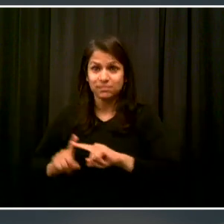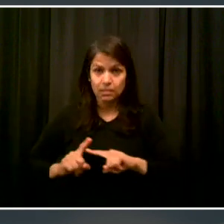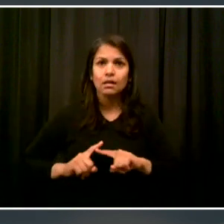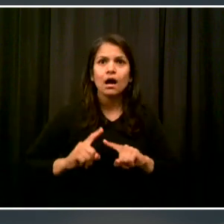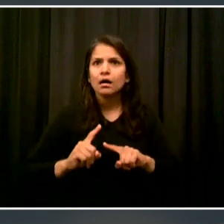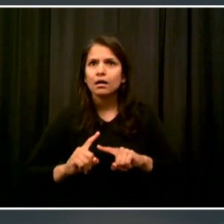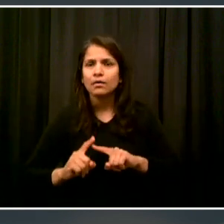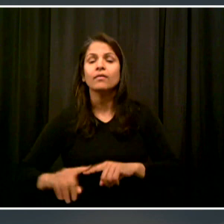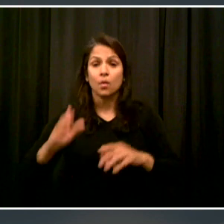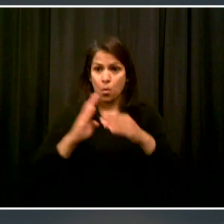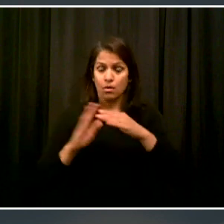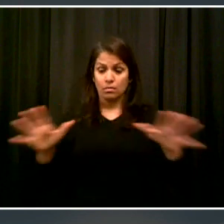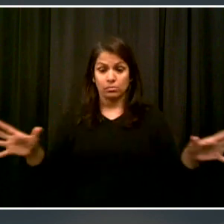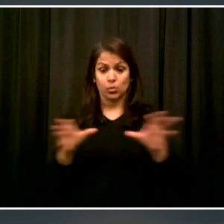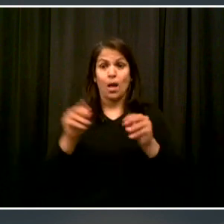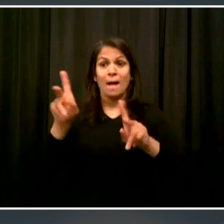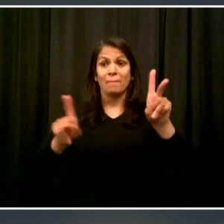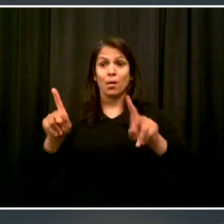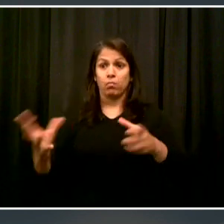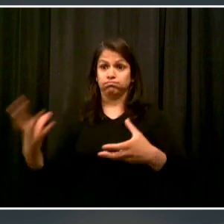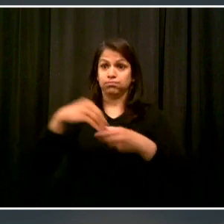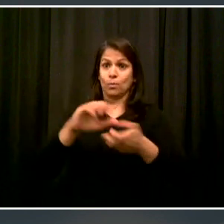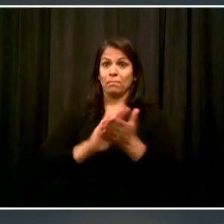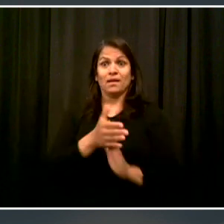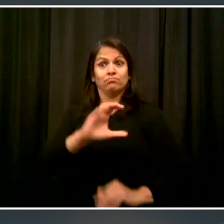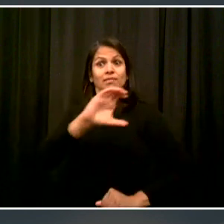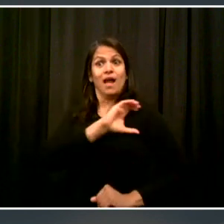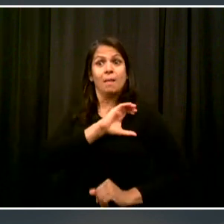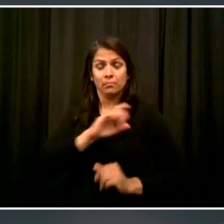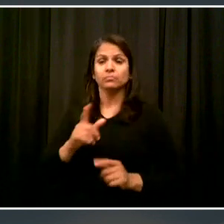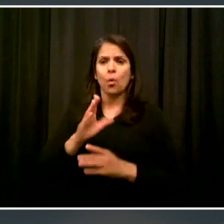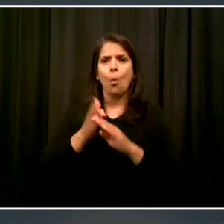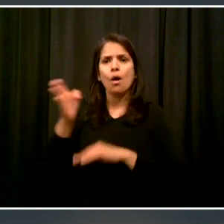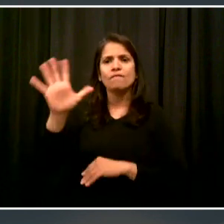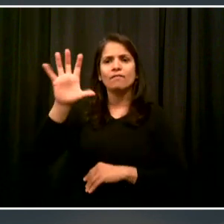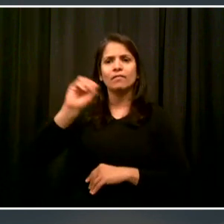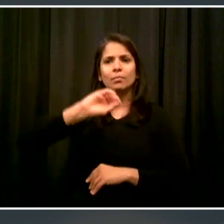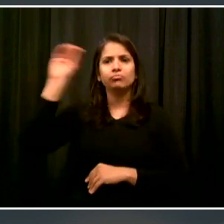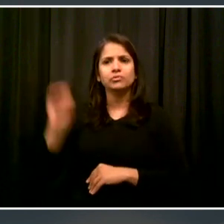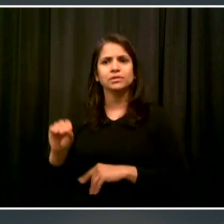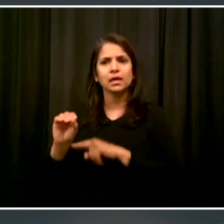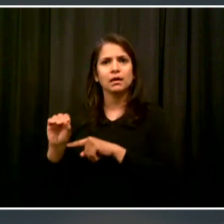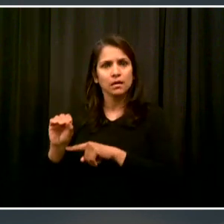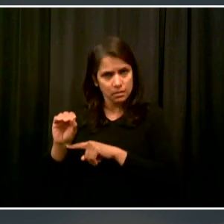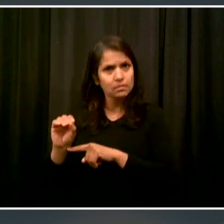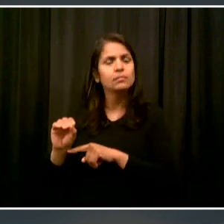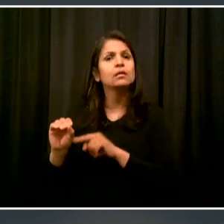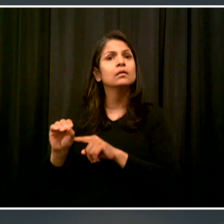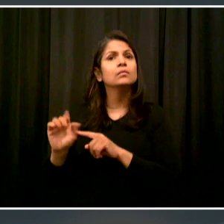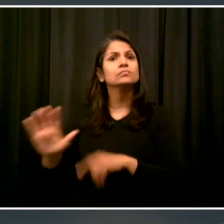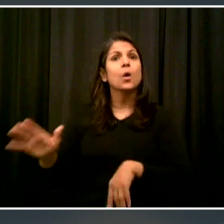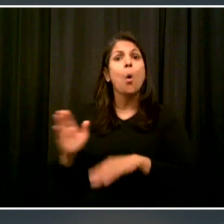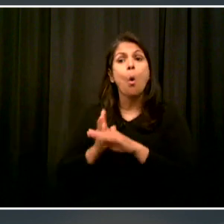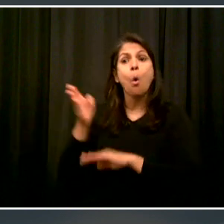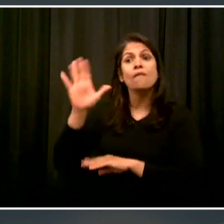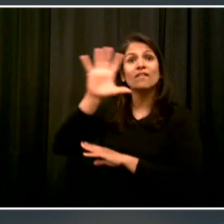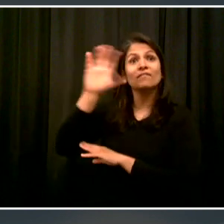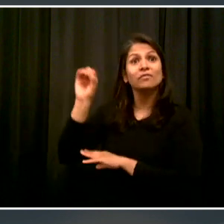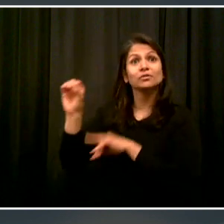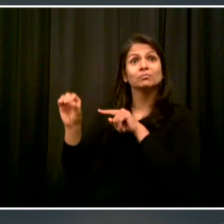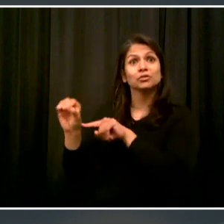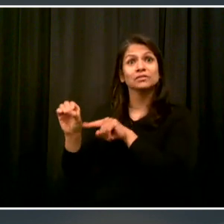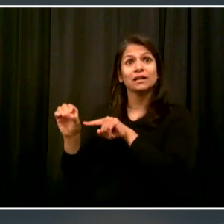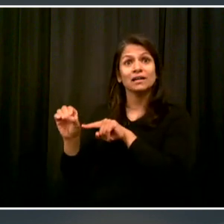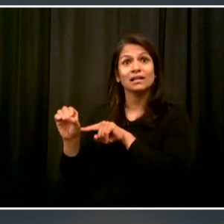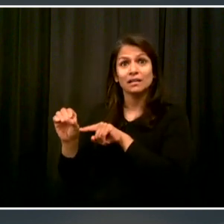over 50% live within the city. So there's a lot of different numbers here. DCPI can,